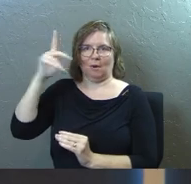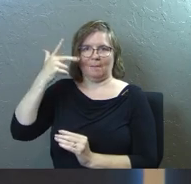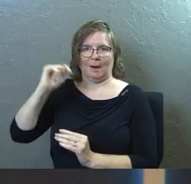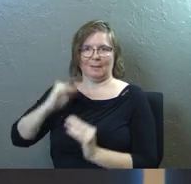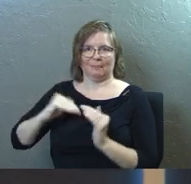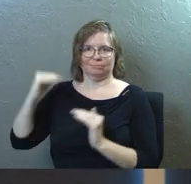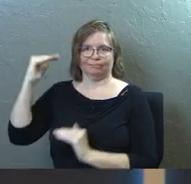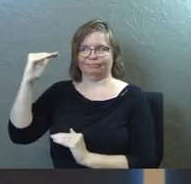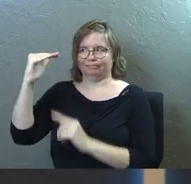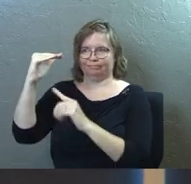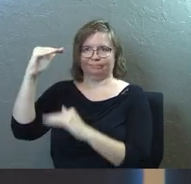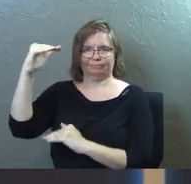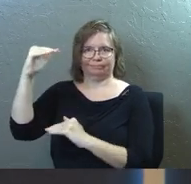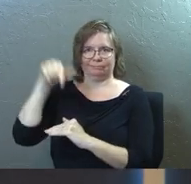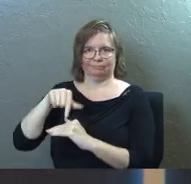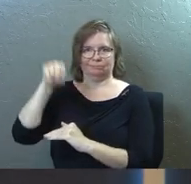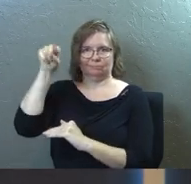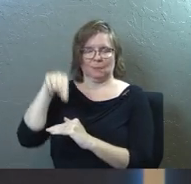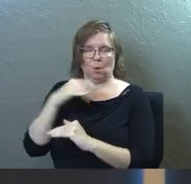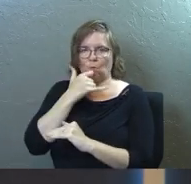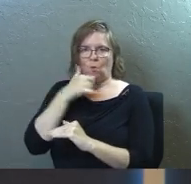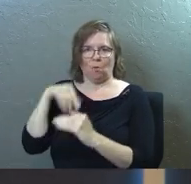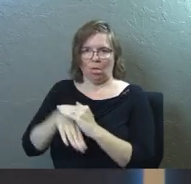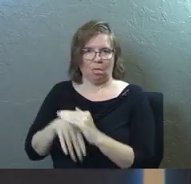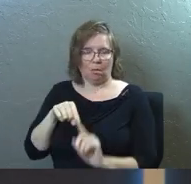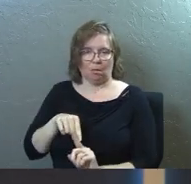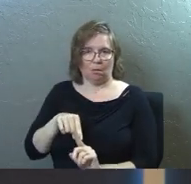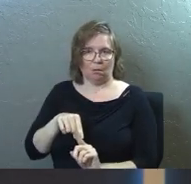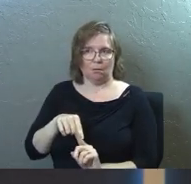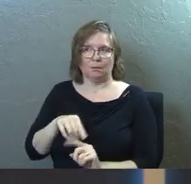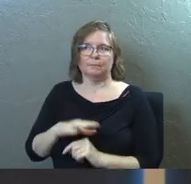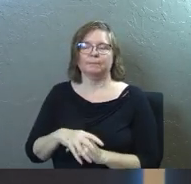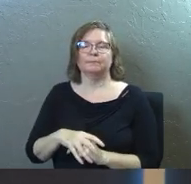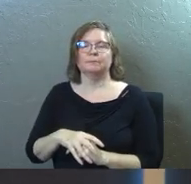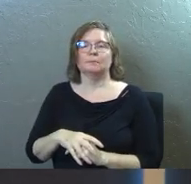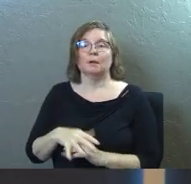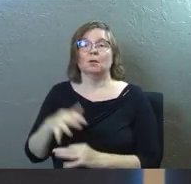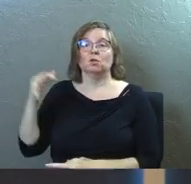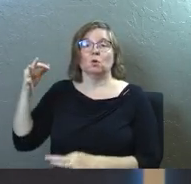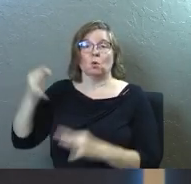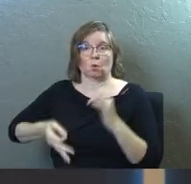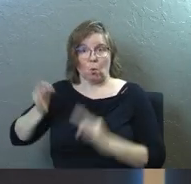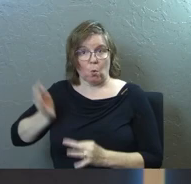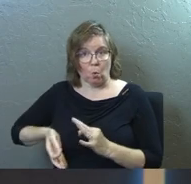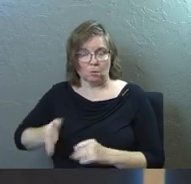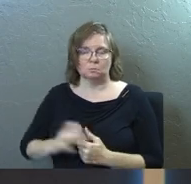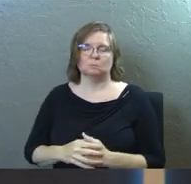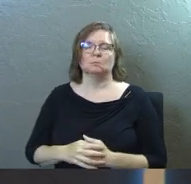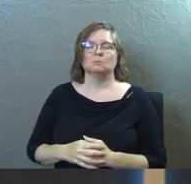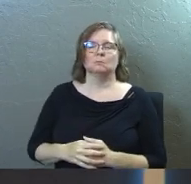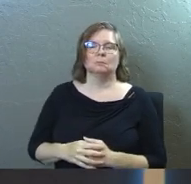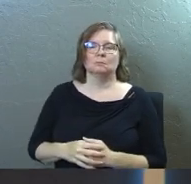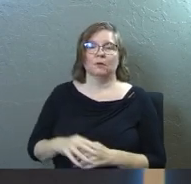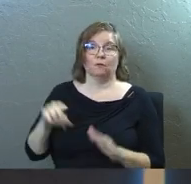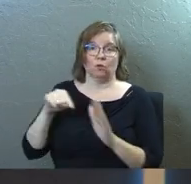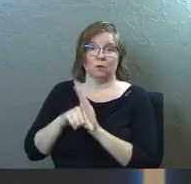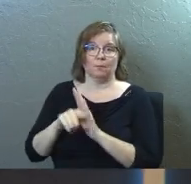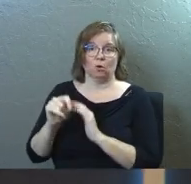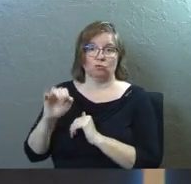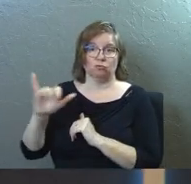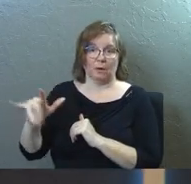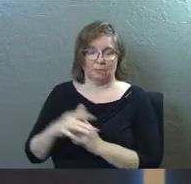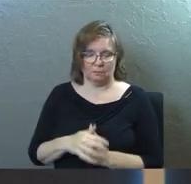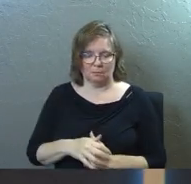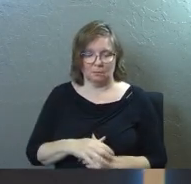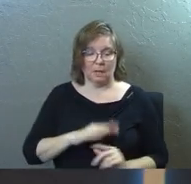that court hearing, his brother, Brant, was there and got on the stand. And he shocked the world. Because when he got